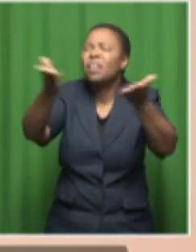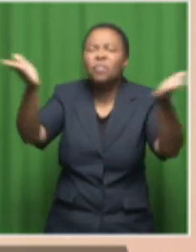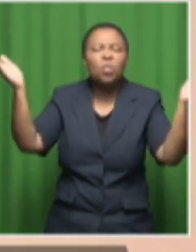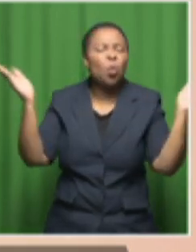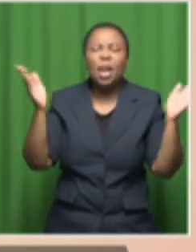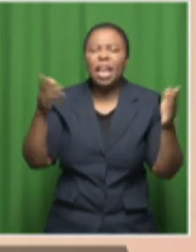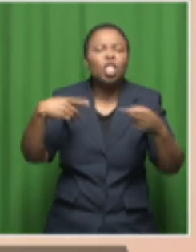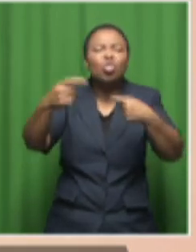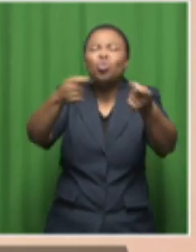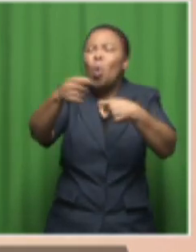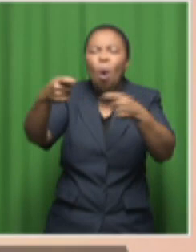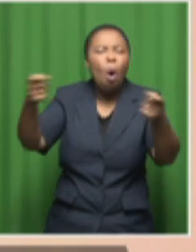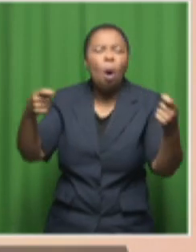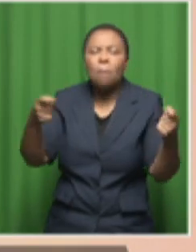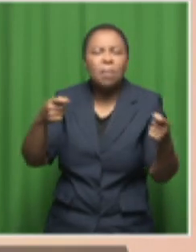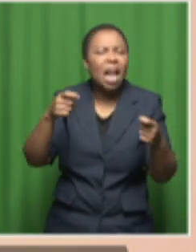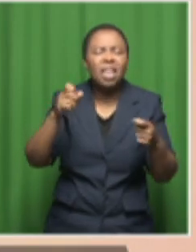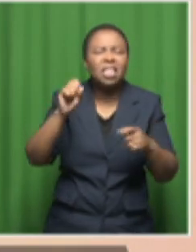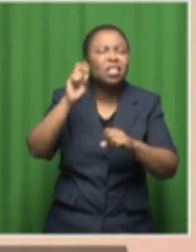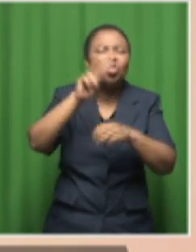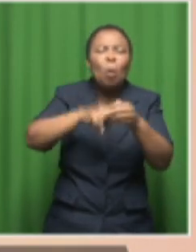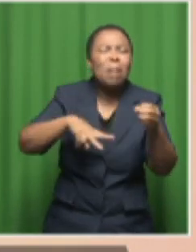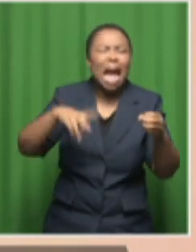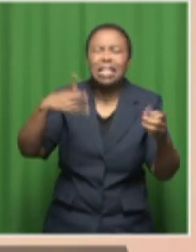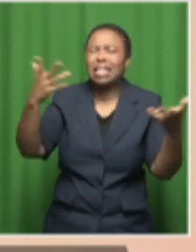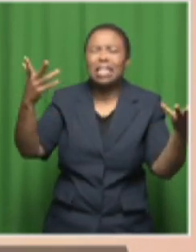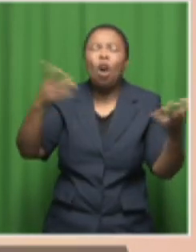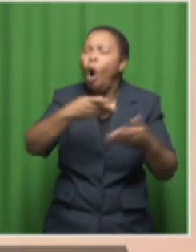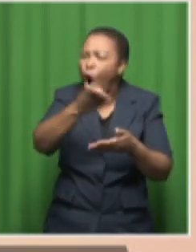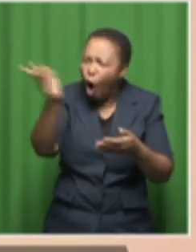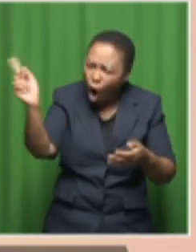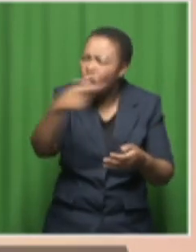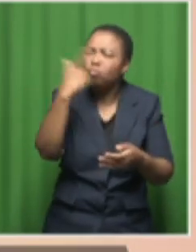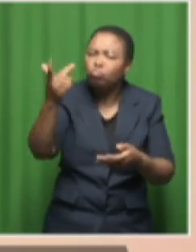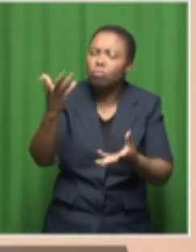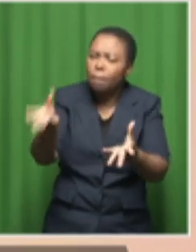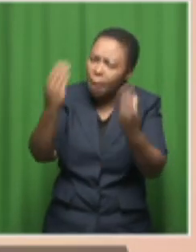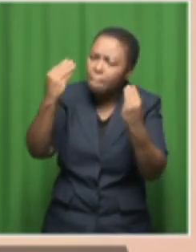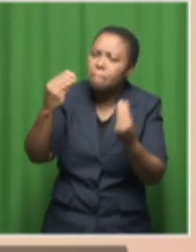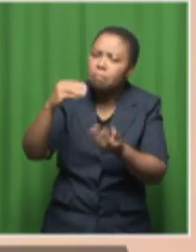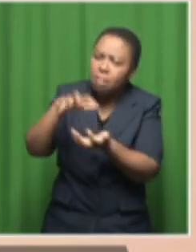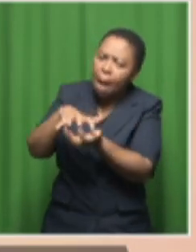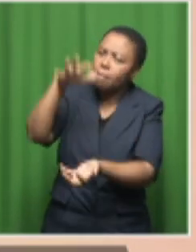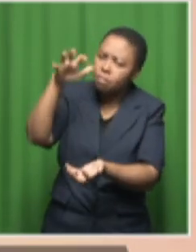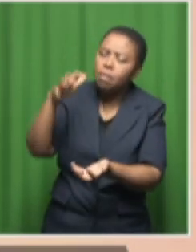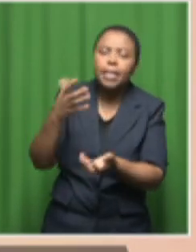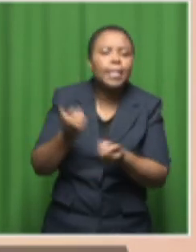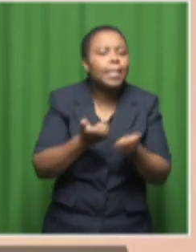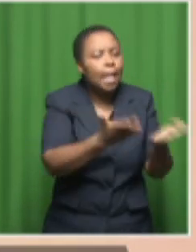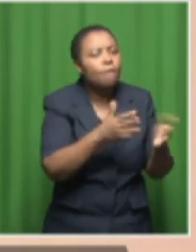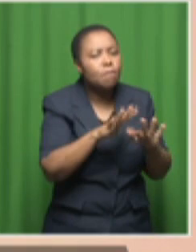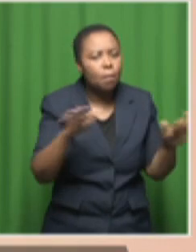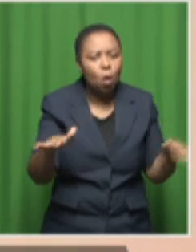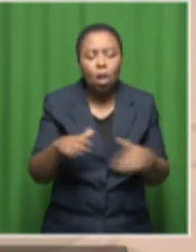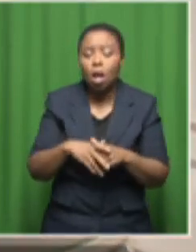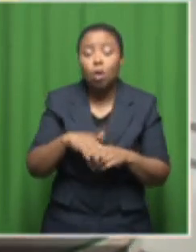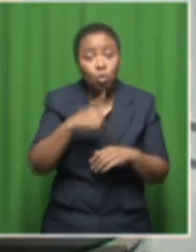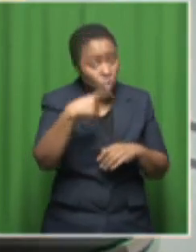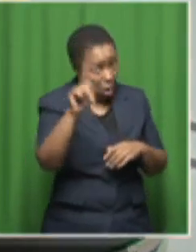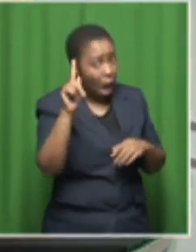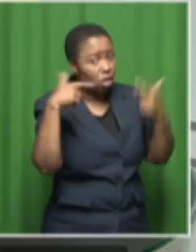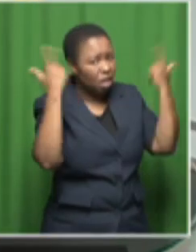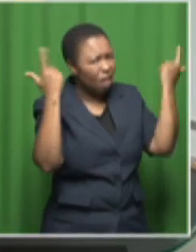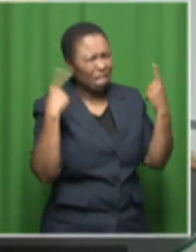retail store, just like any other bread. You just have to come in store and grab and serve your guest. And you're quite right, Chef. It's